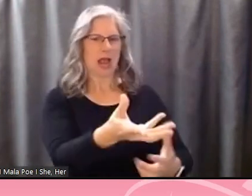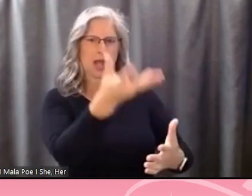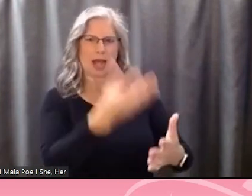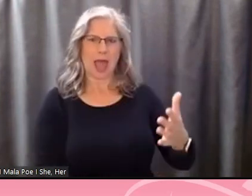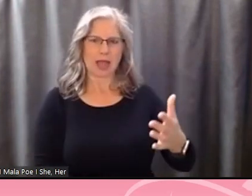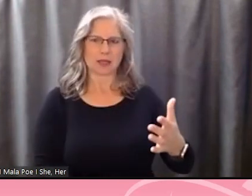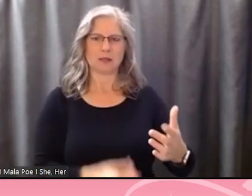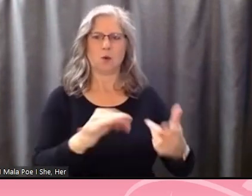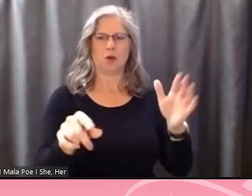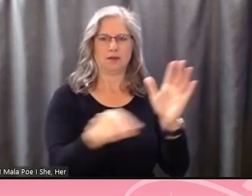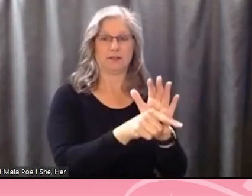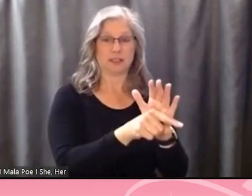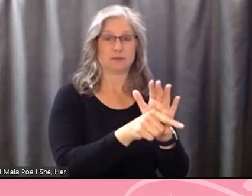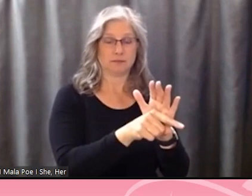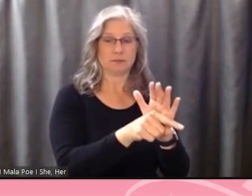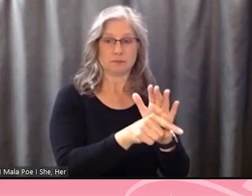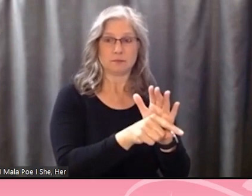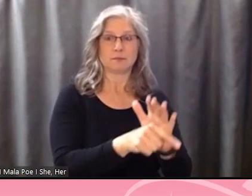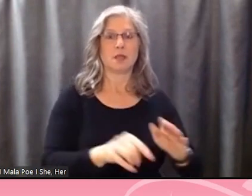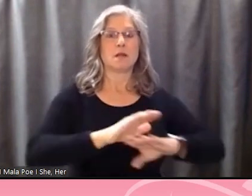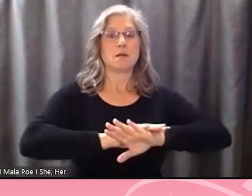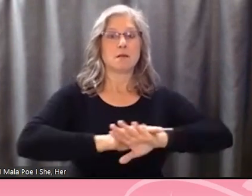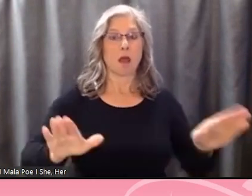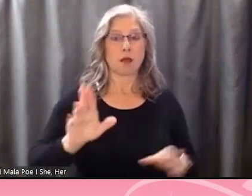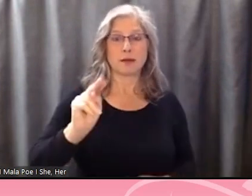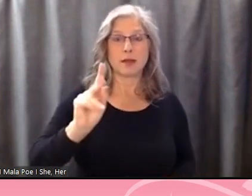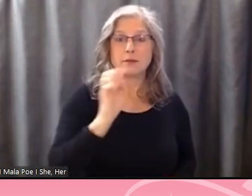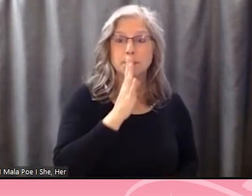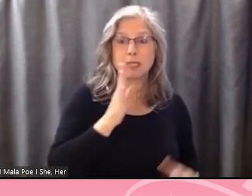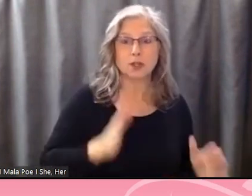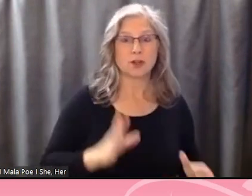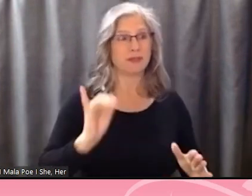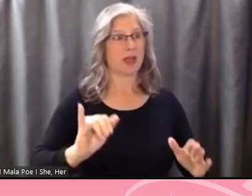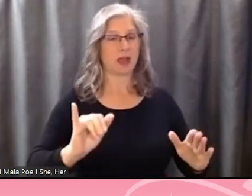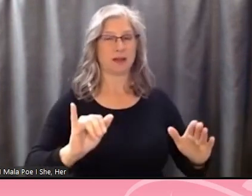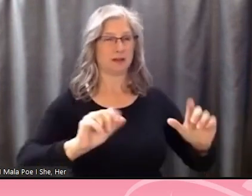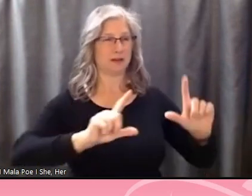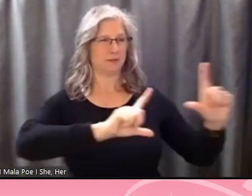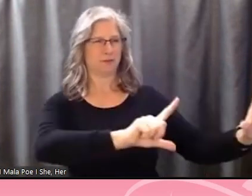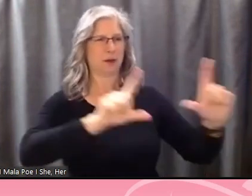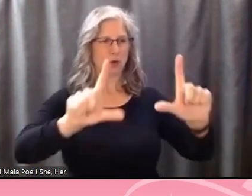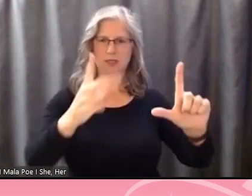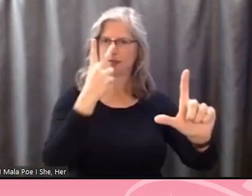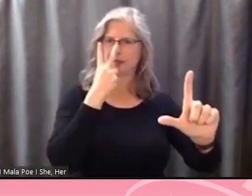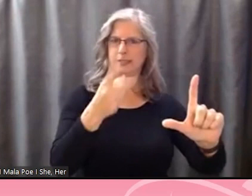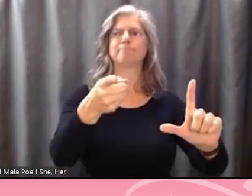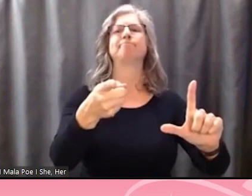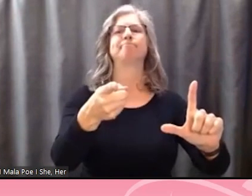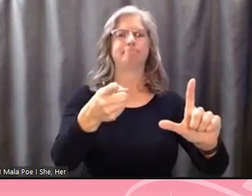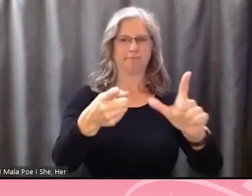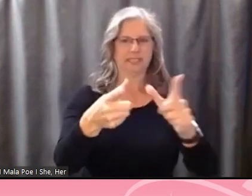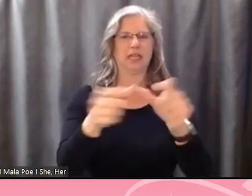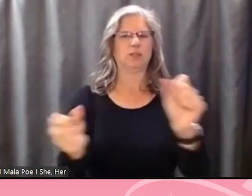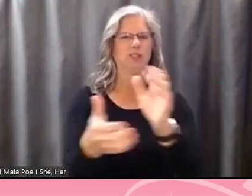or deficit. The non-native speaker framework sees this lack as a linguistic competence